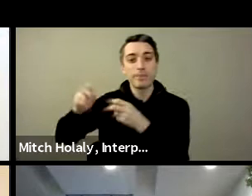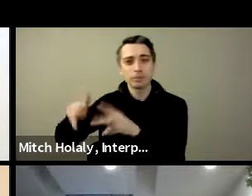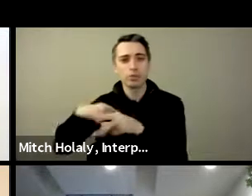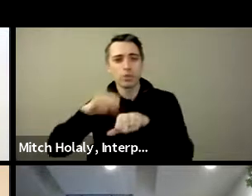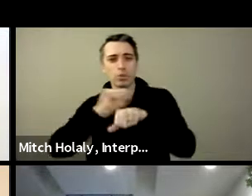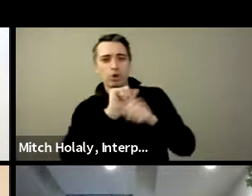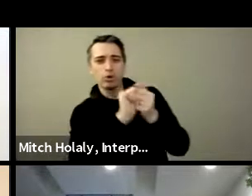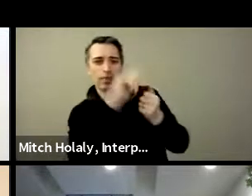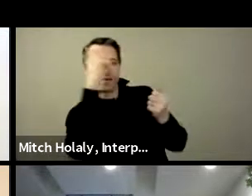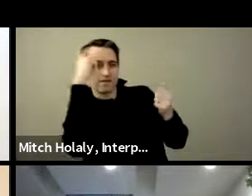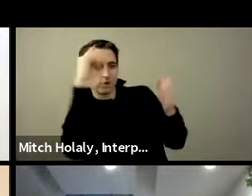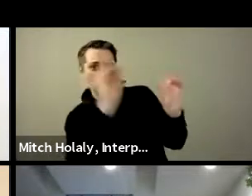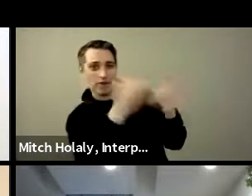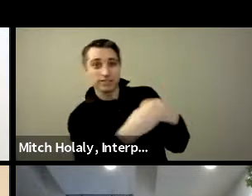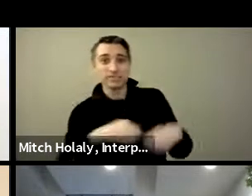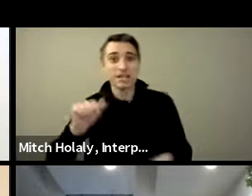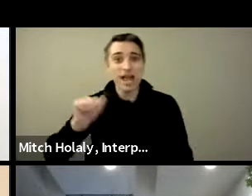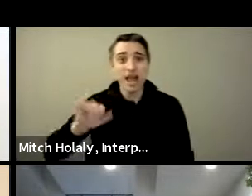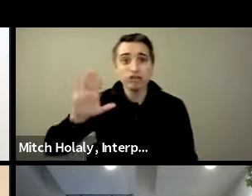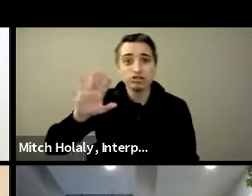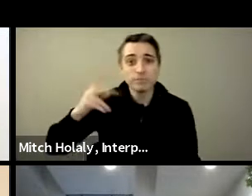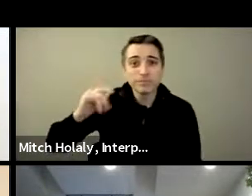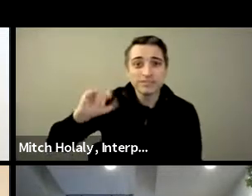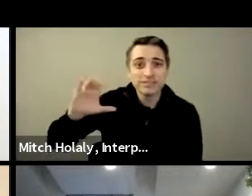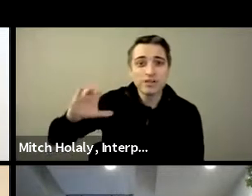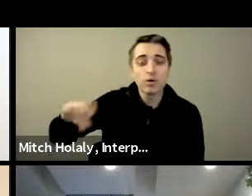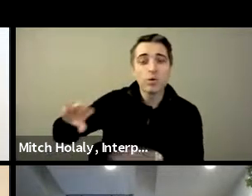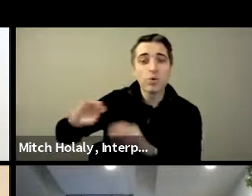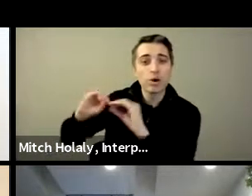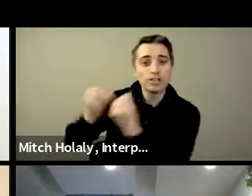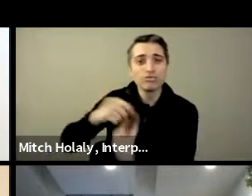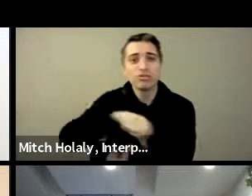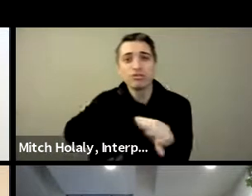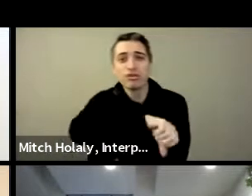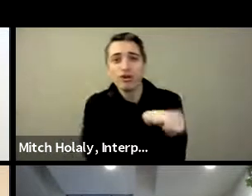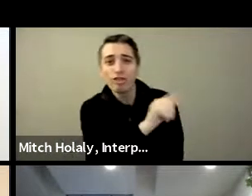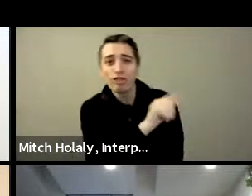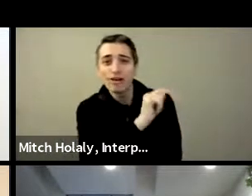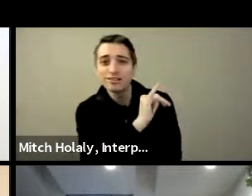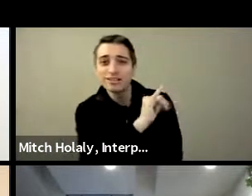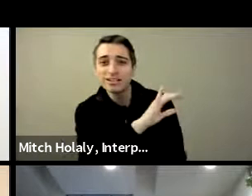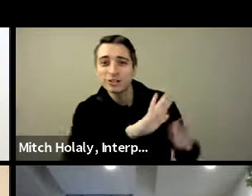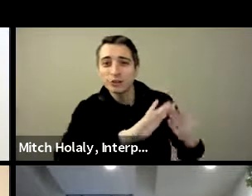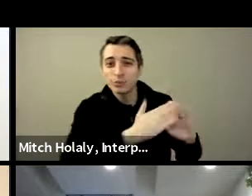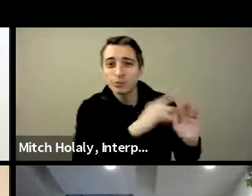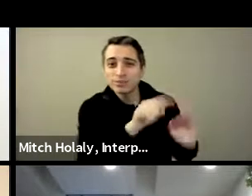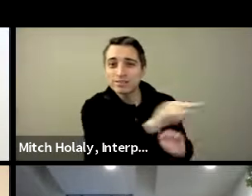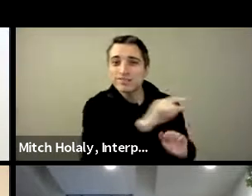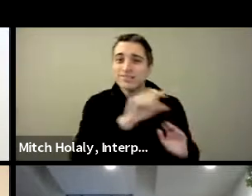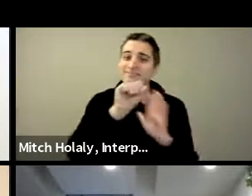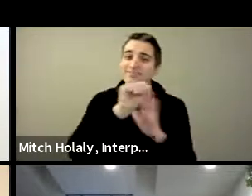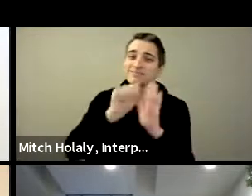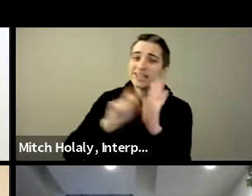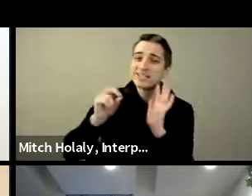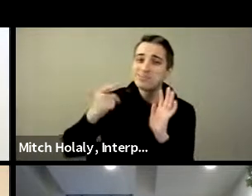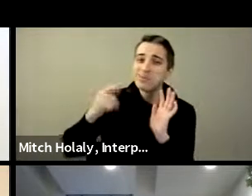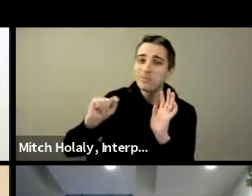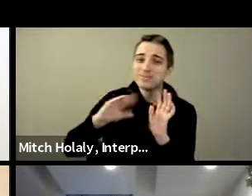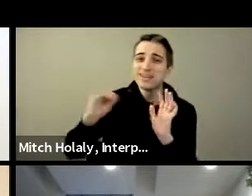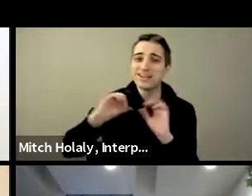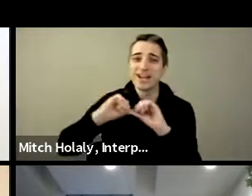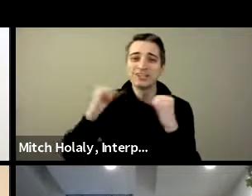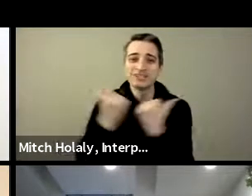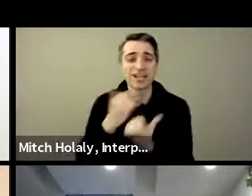American organizations and communities, other ethnic communities, state departments and agencies, as well as closely